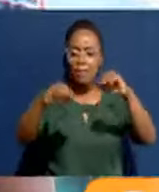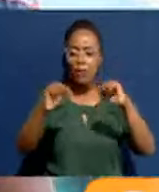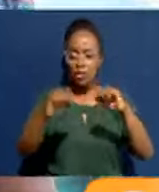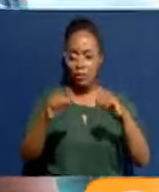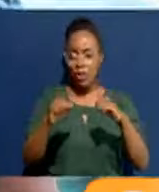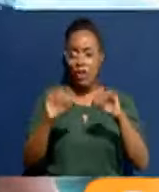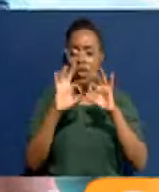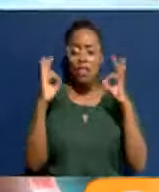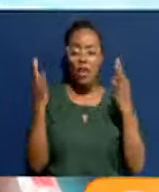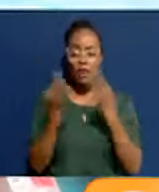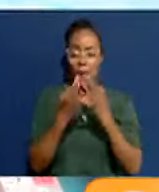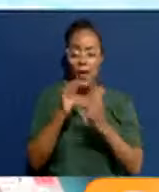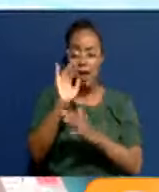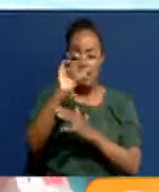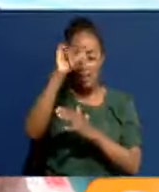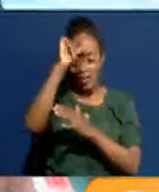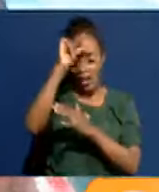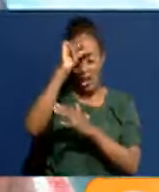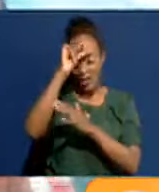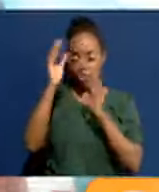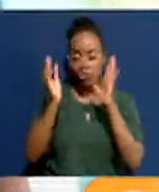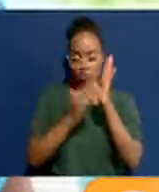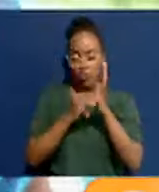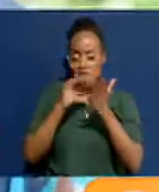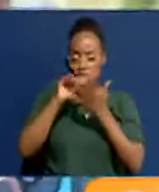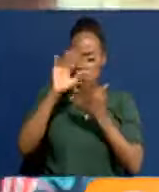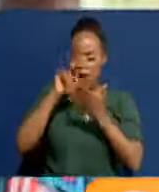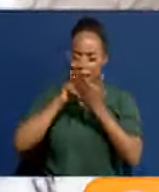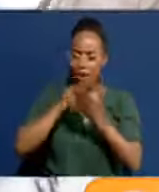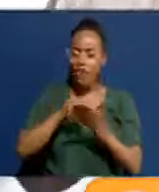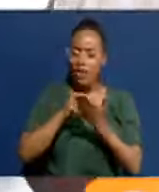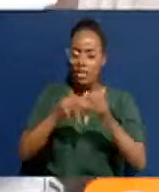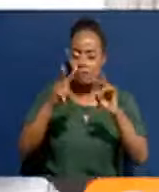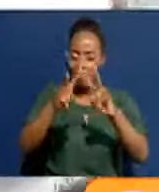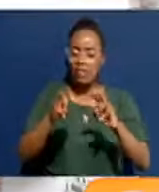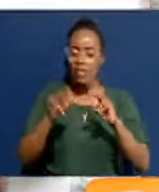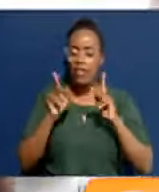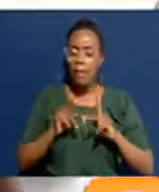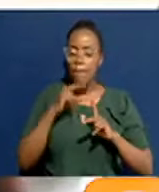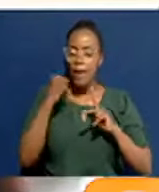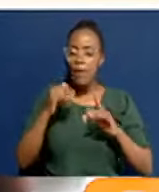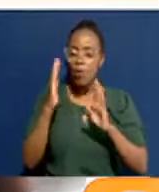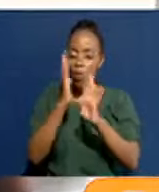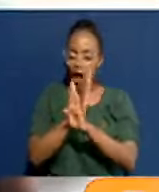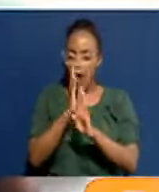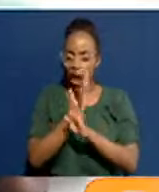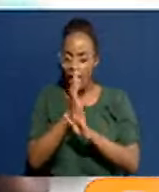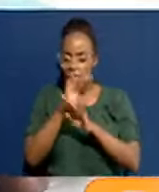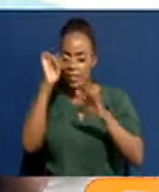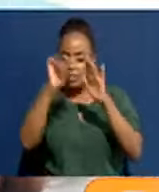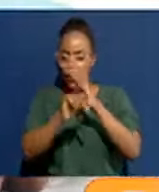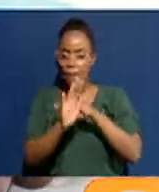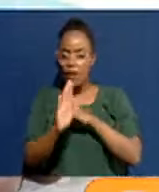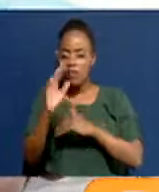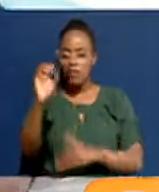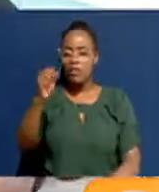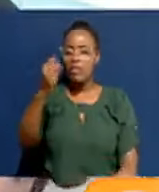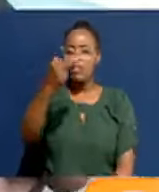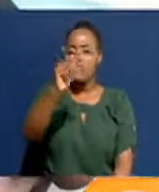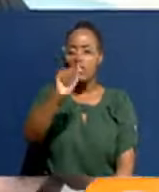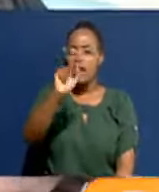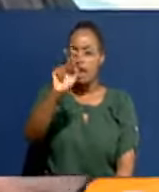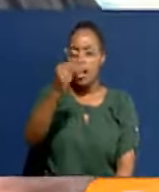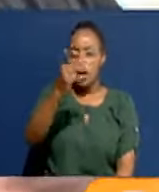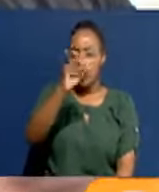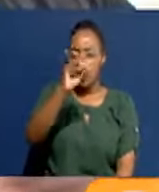The families have called on the government to put more emphasis on searching those who are still hiding deep in the forest of Shakahola,